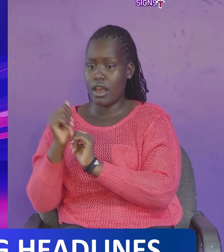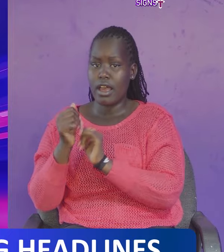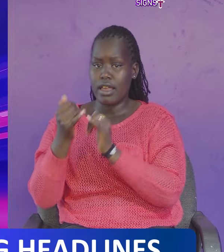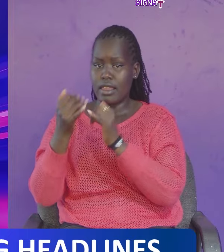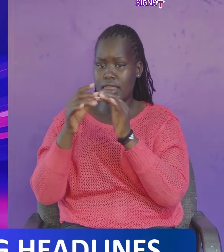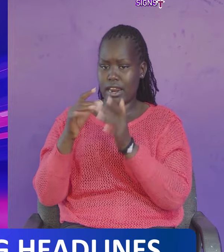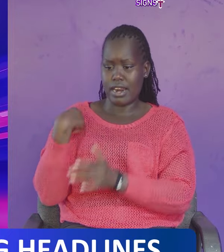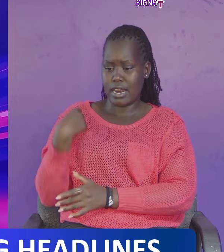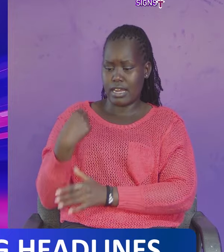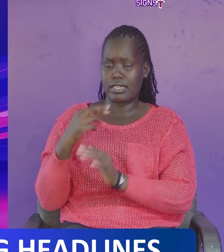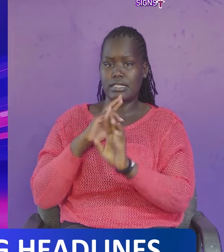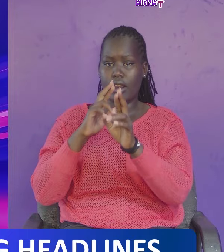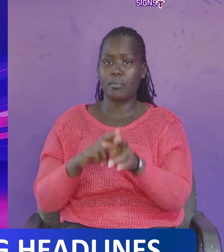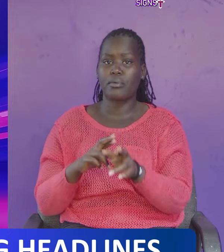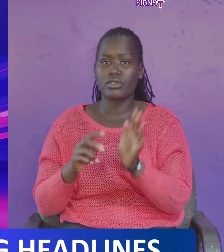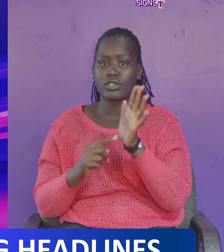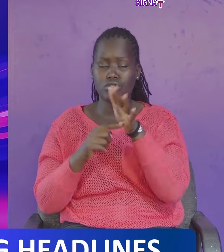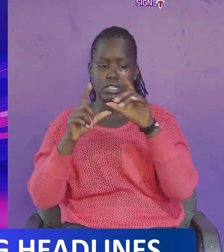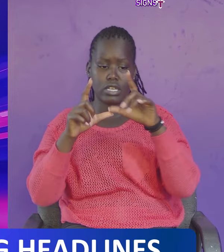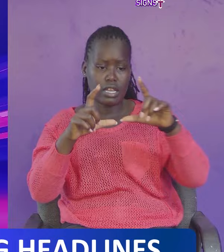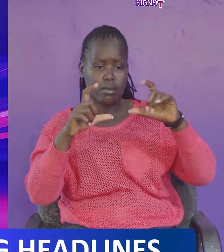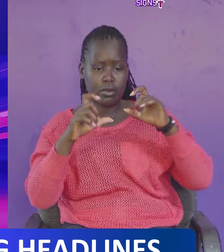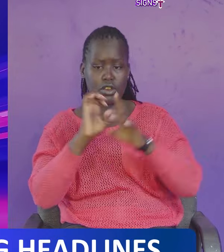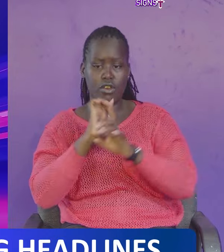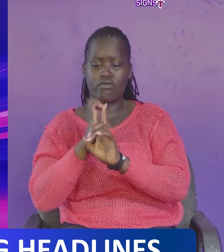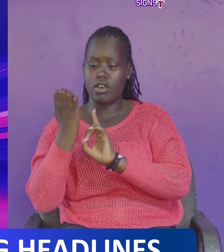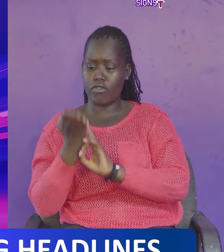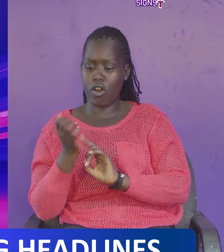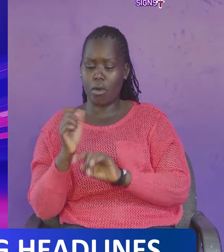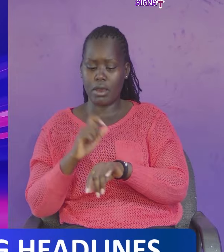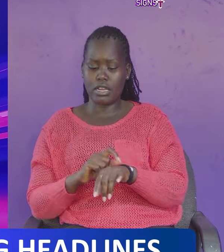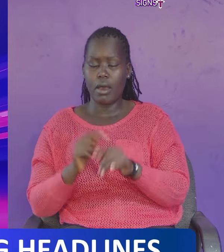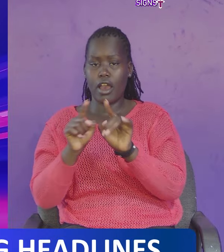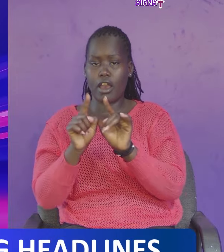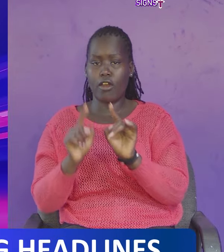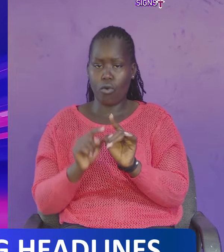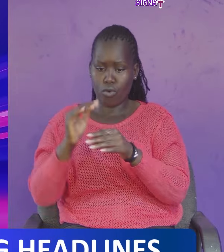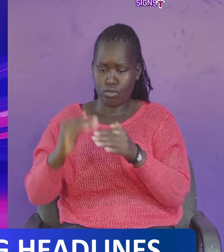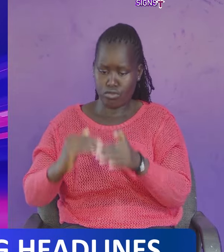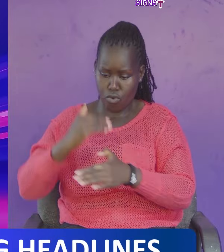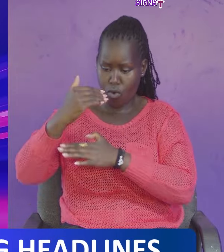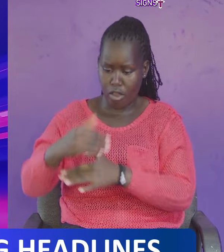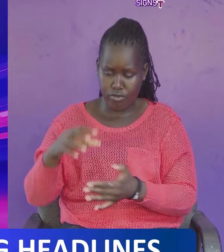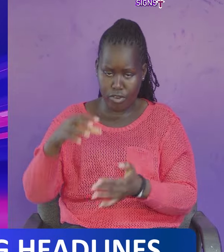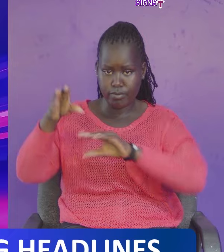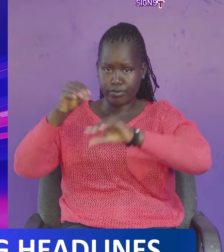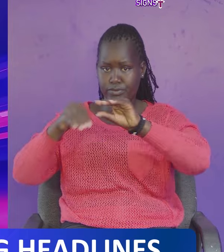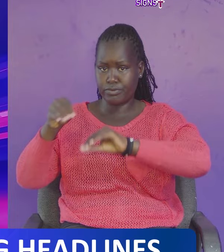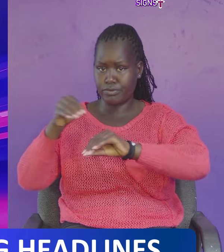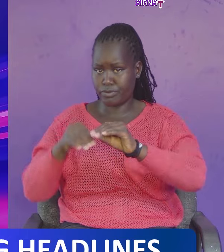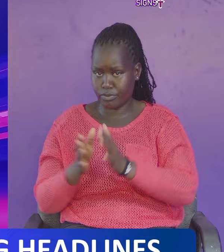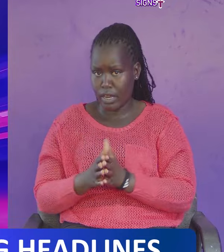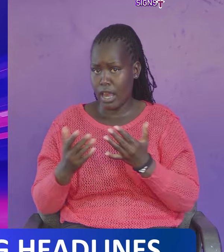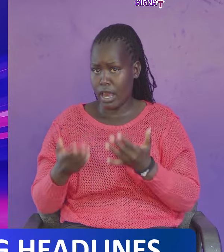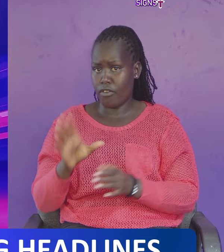a damning picture of the environment during and after election day, indicating cases of ballot